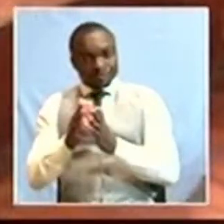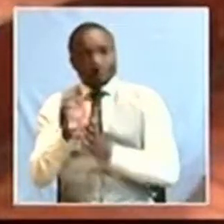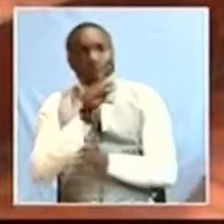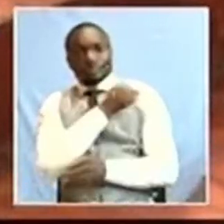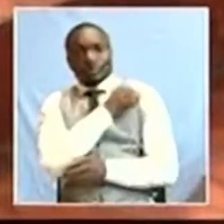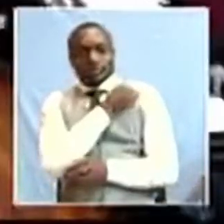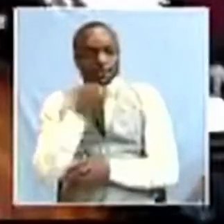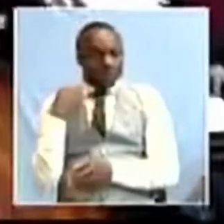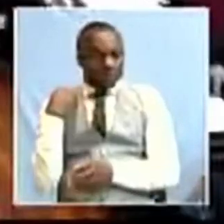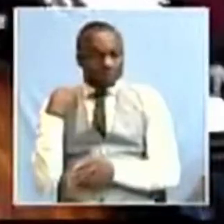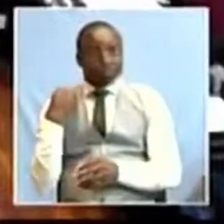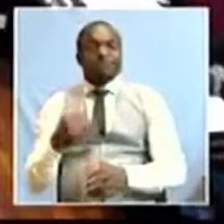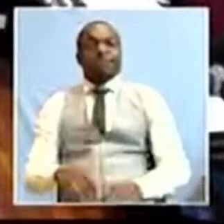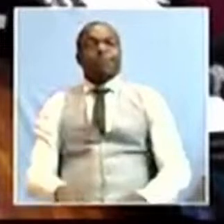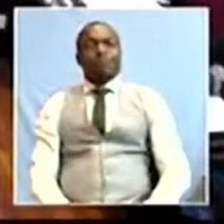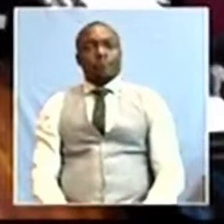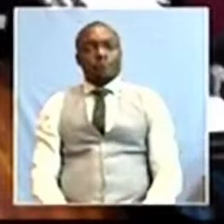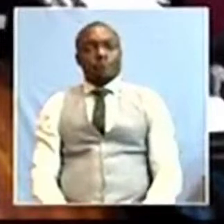Council.